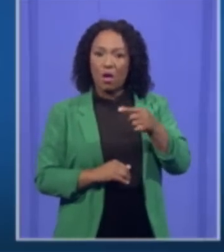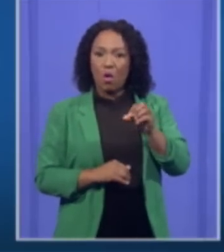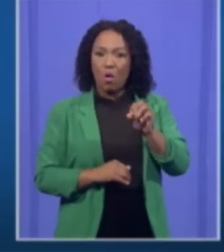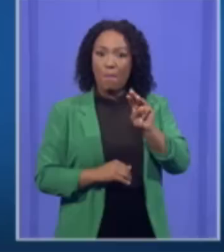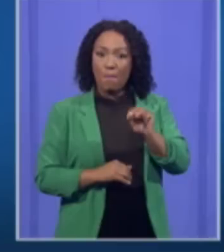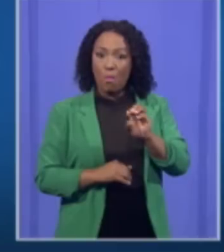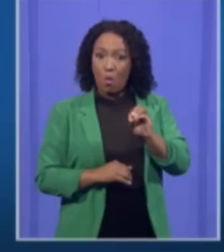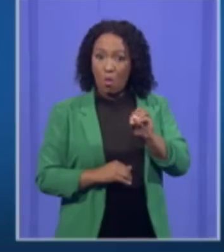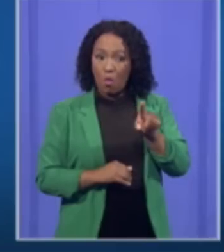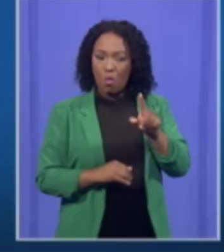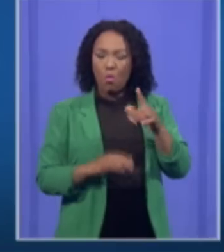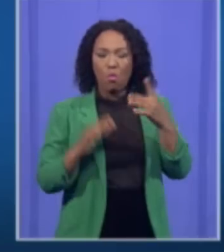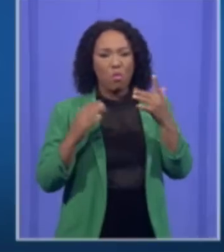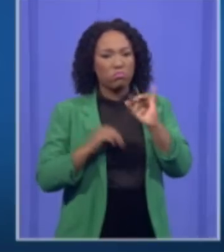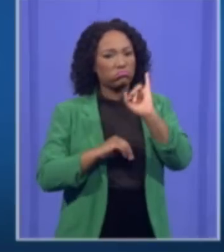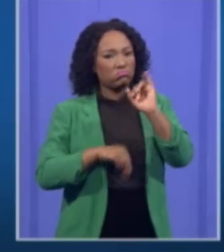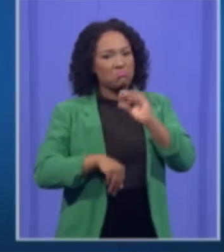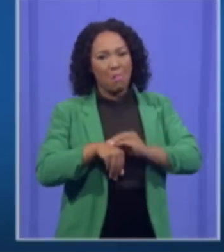fela.